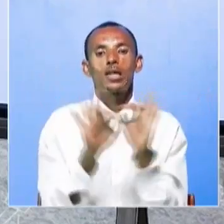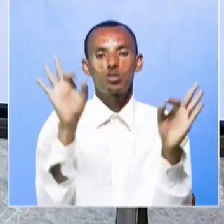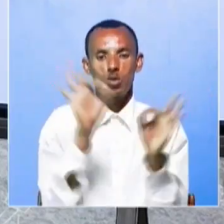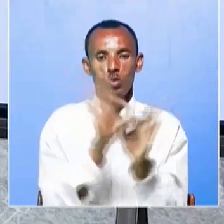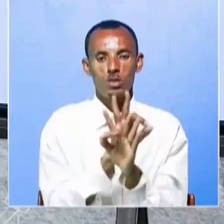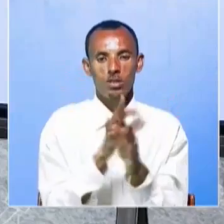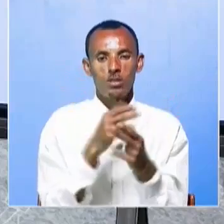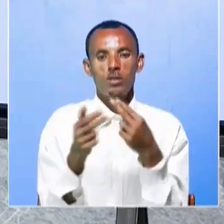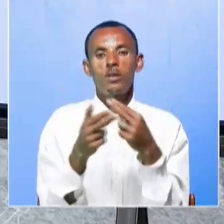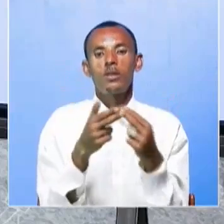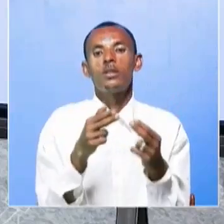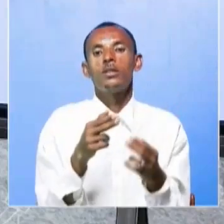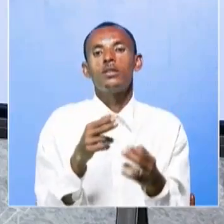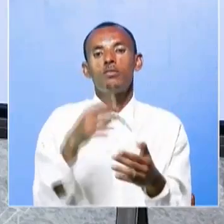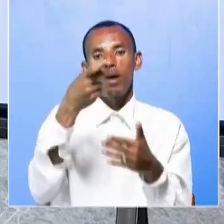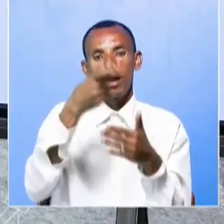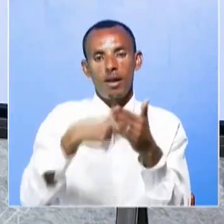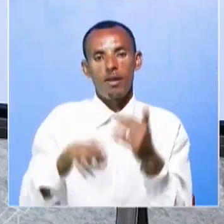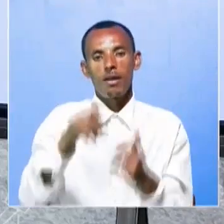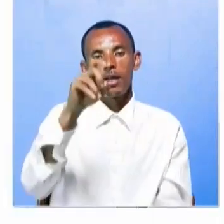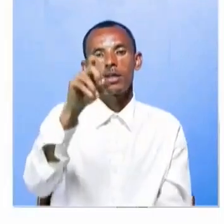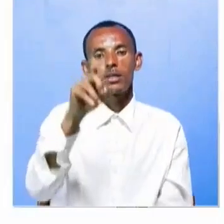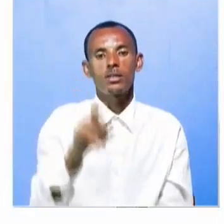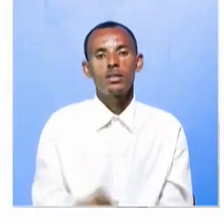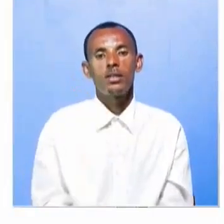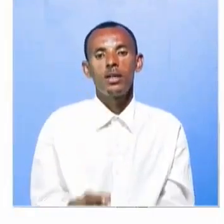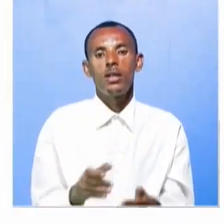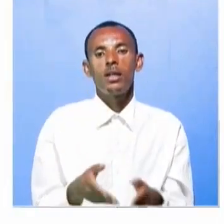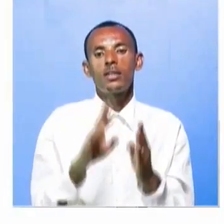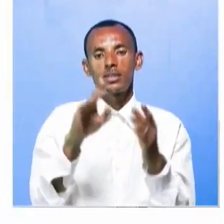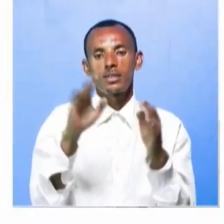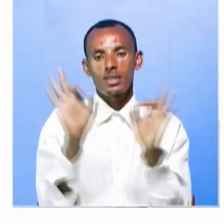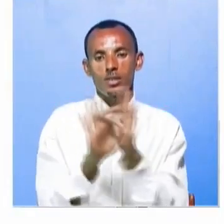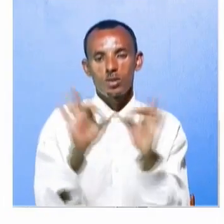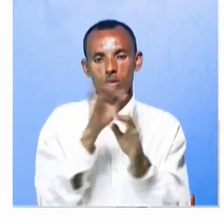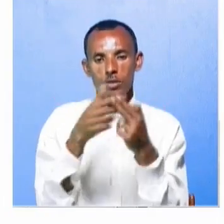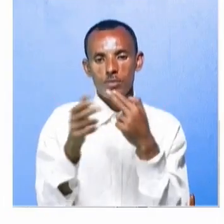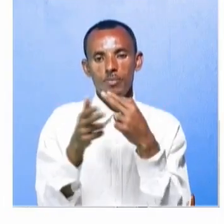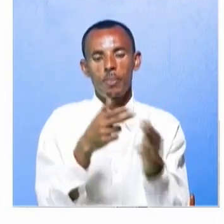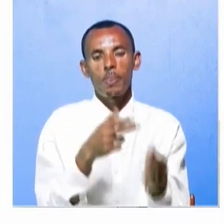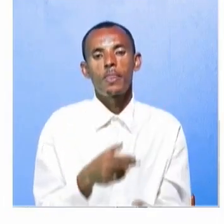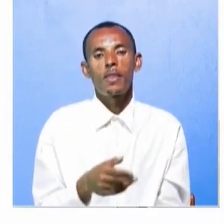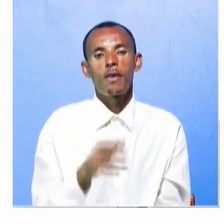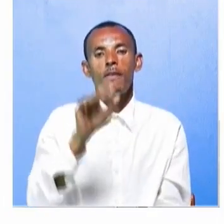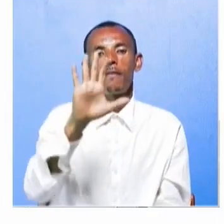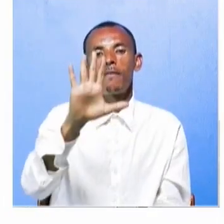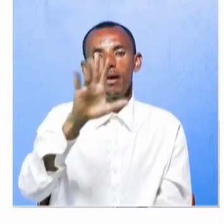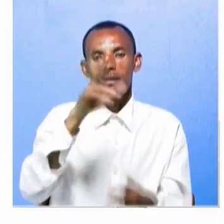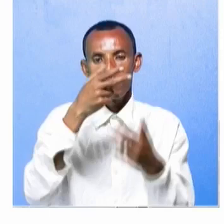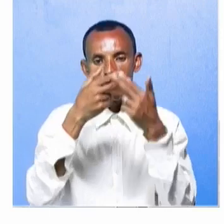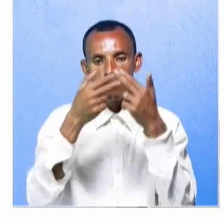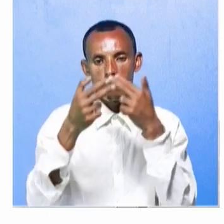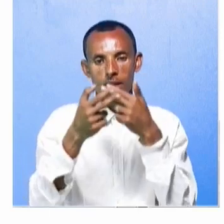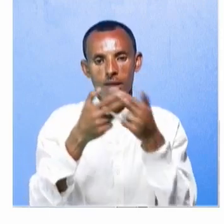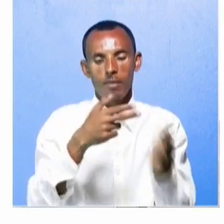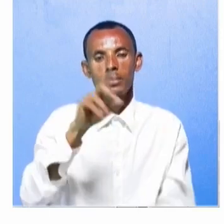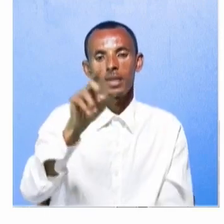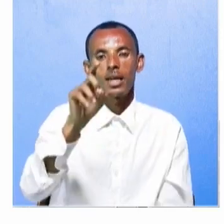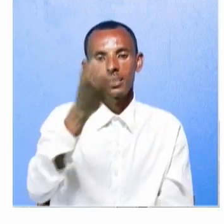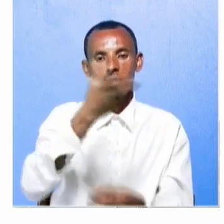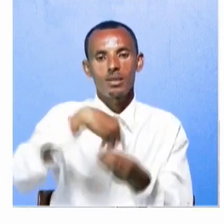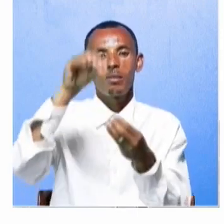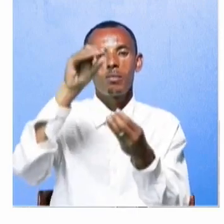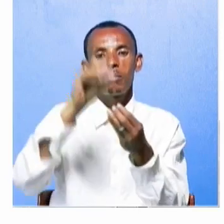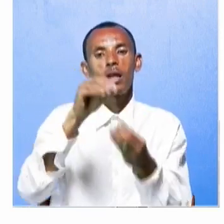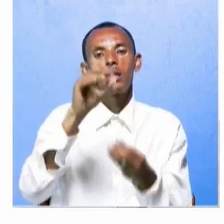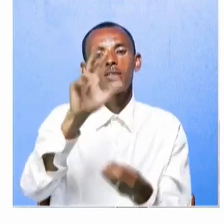find the value of x. So let us crisscross it. This implies 5 times x plus 3